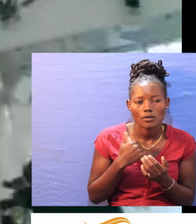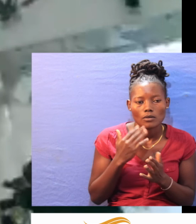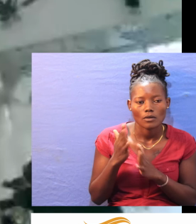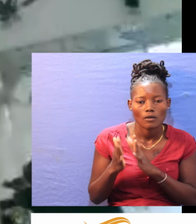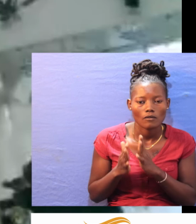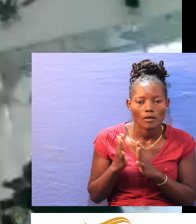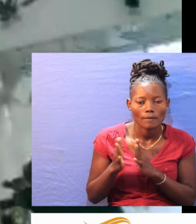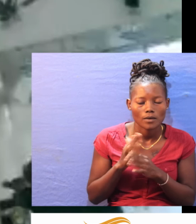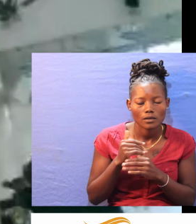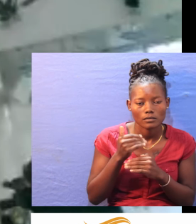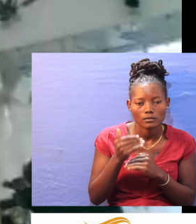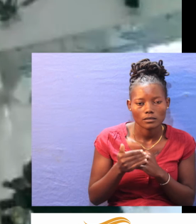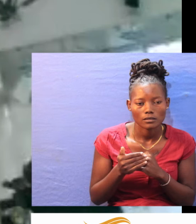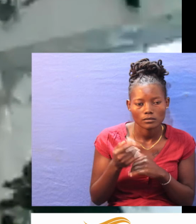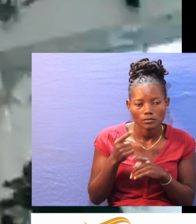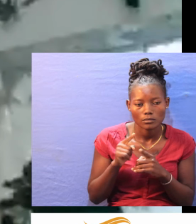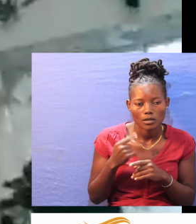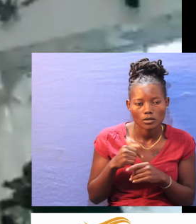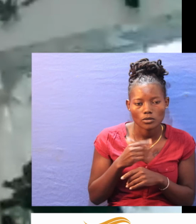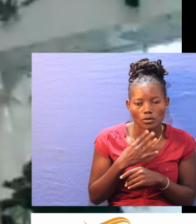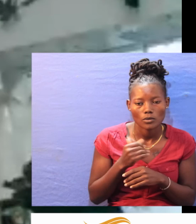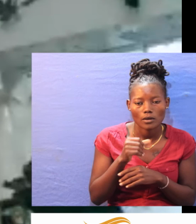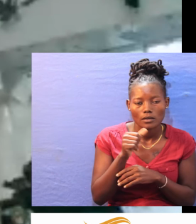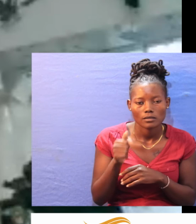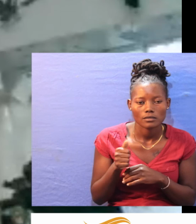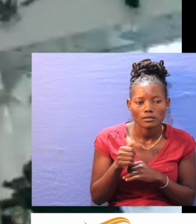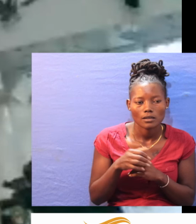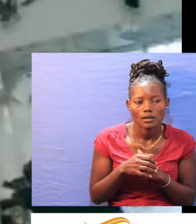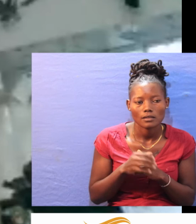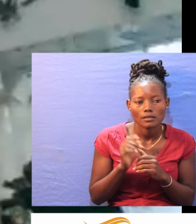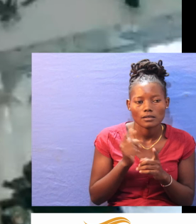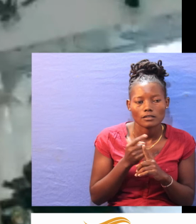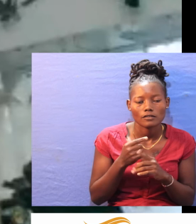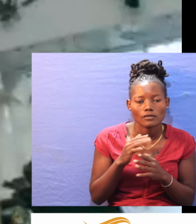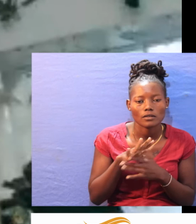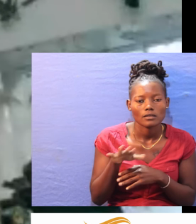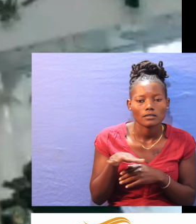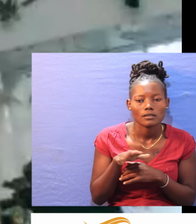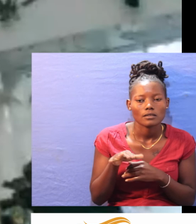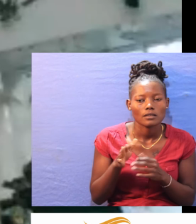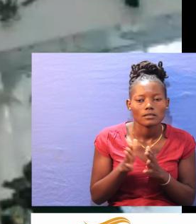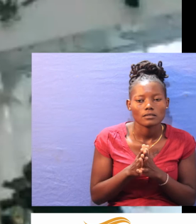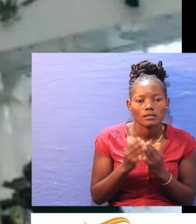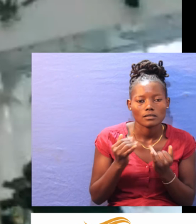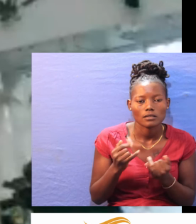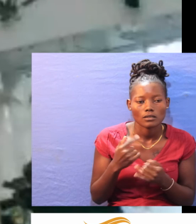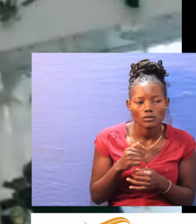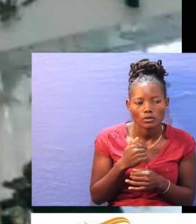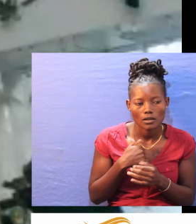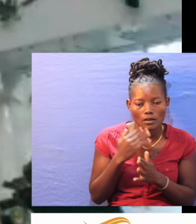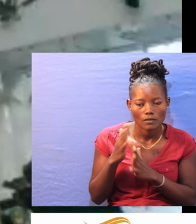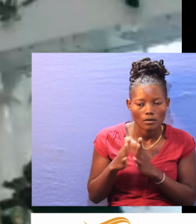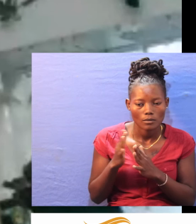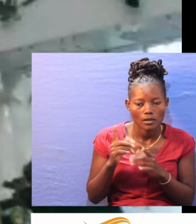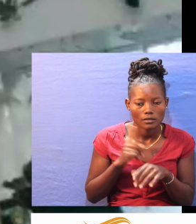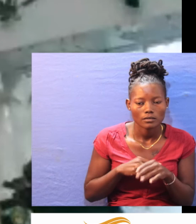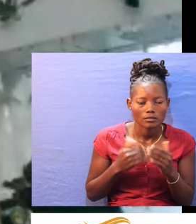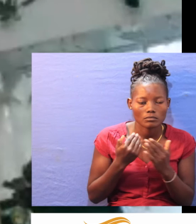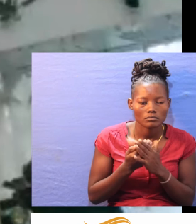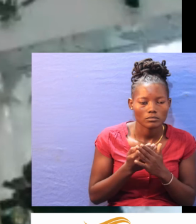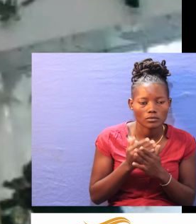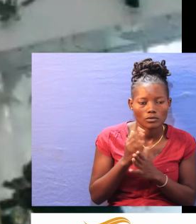there. But we need to have that in a lot of different areas. And so we have to have a plan to get there and set